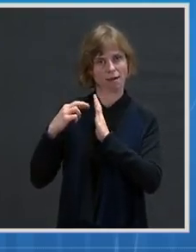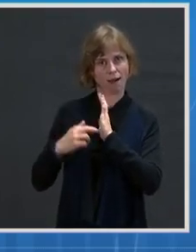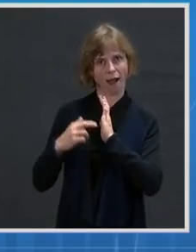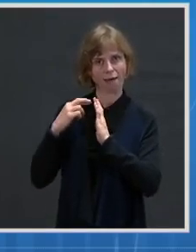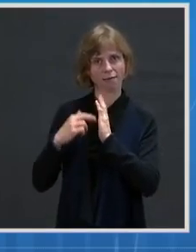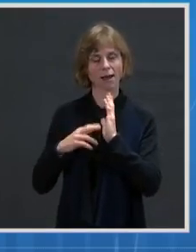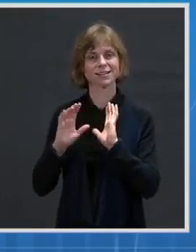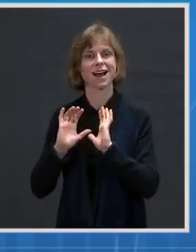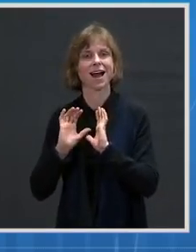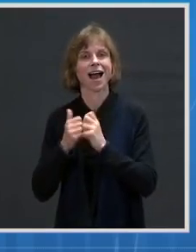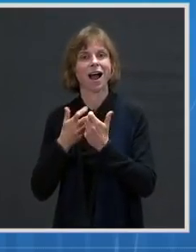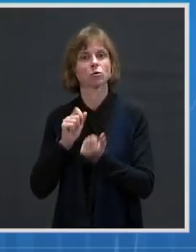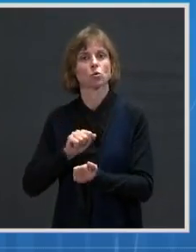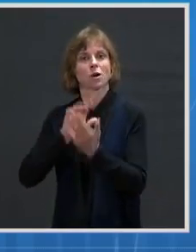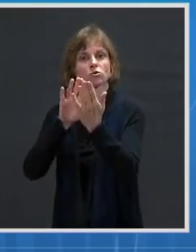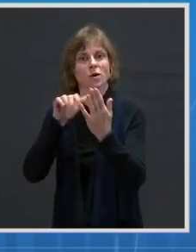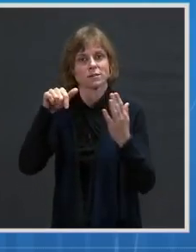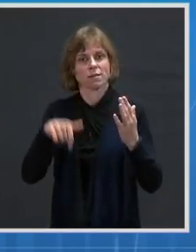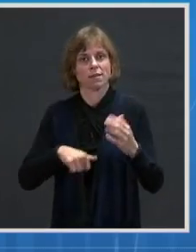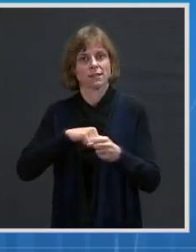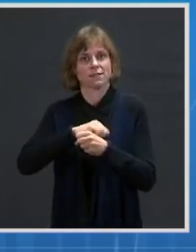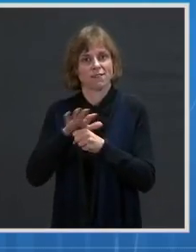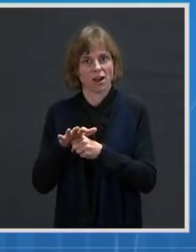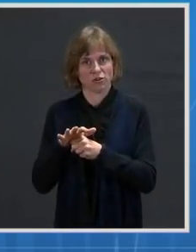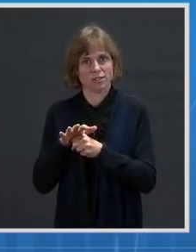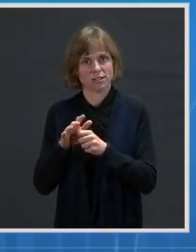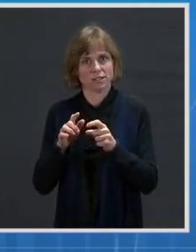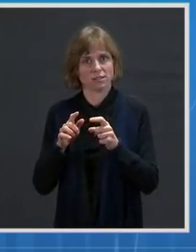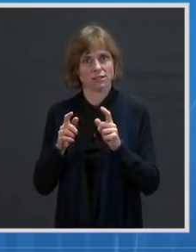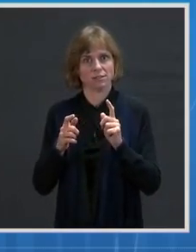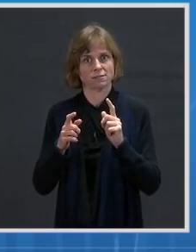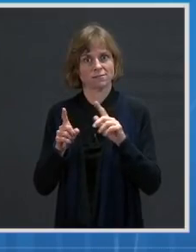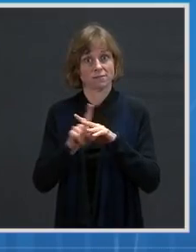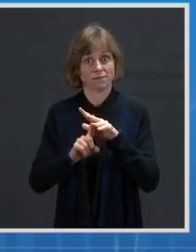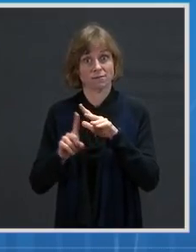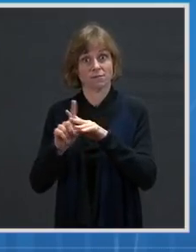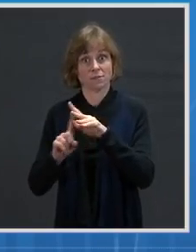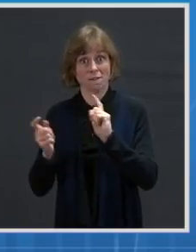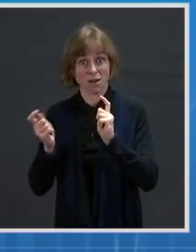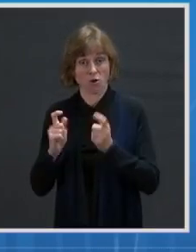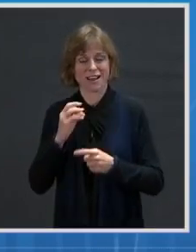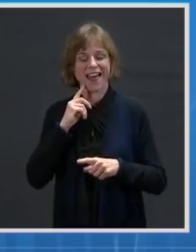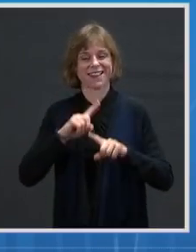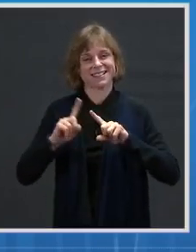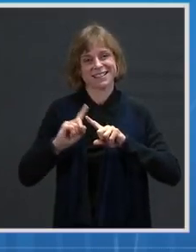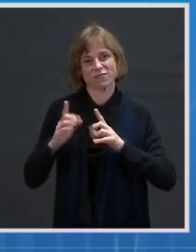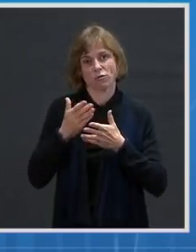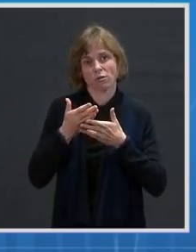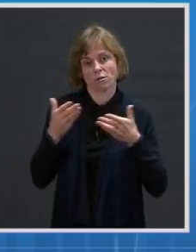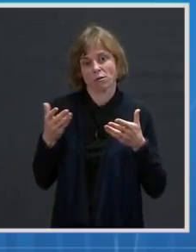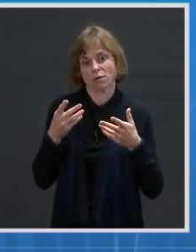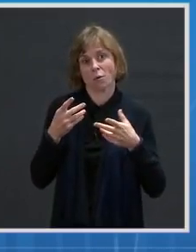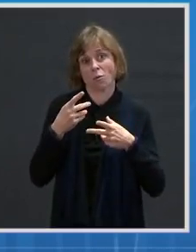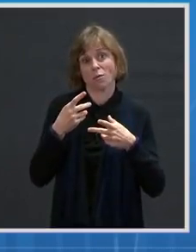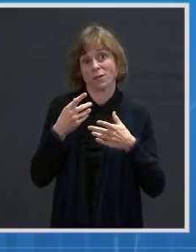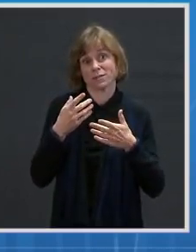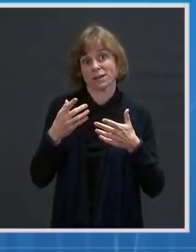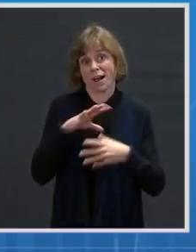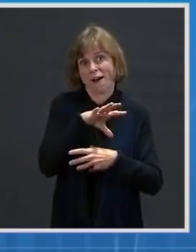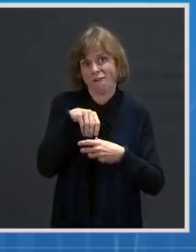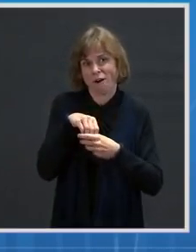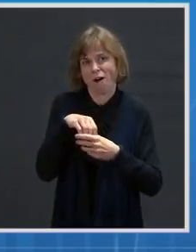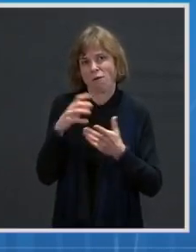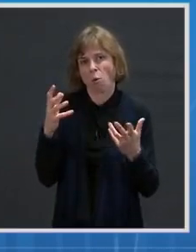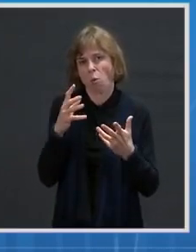address the virus variants. And the products involved that are impacted by